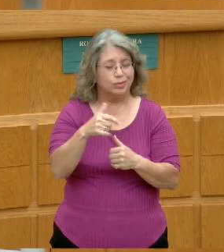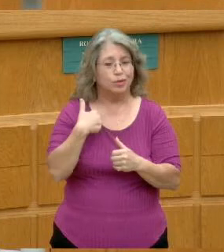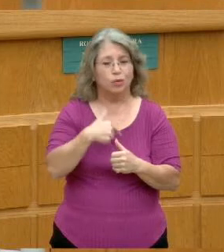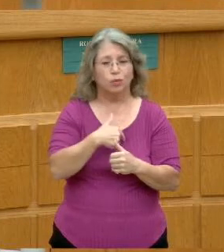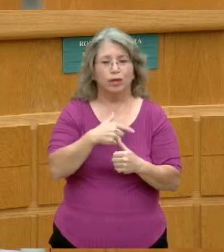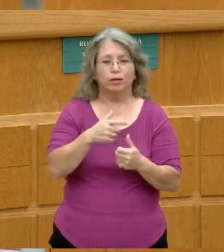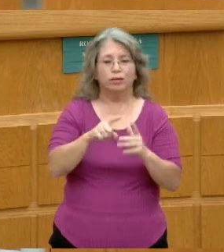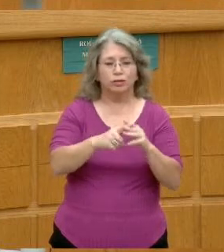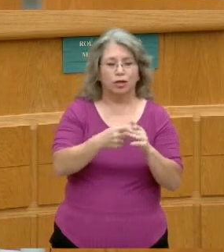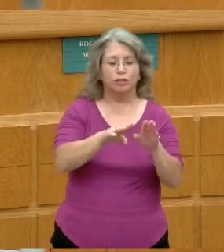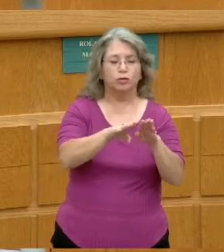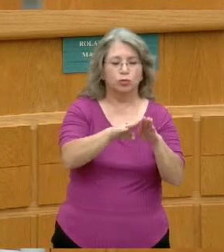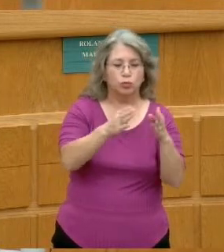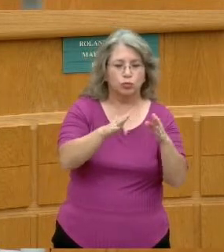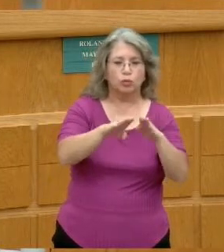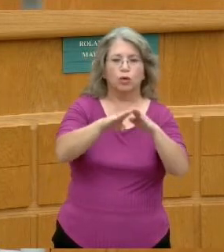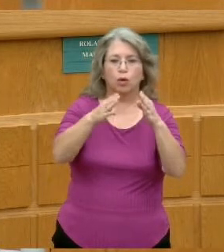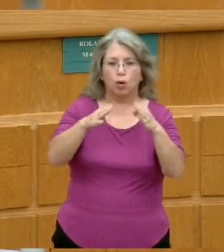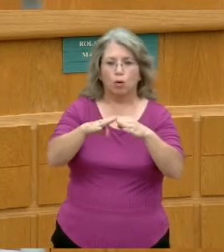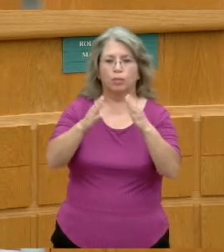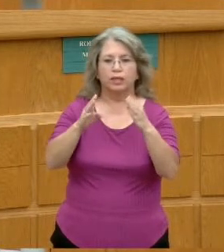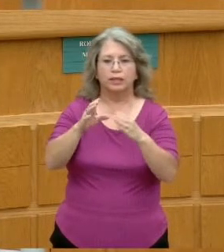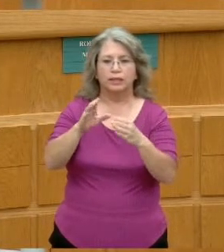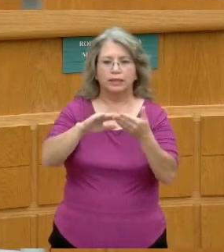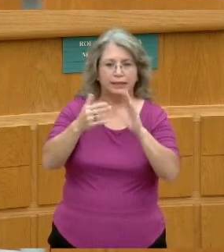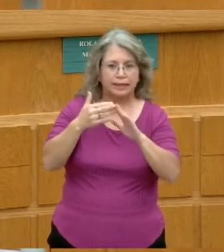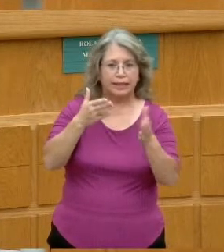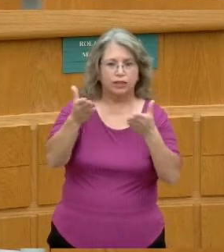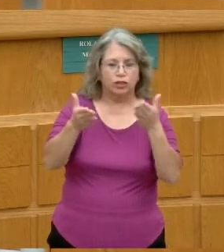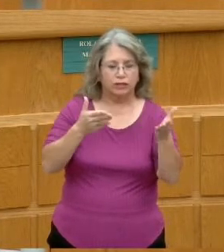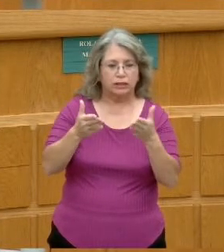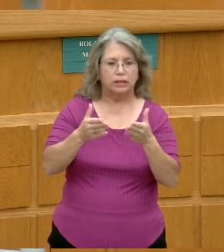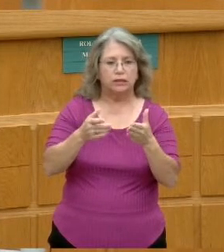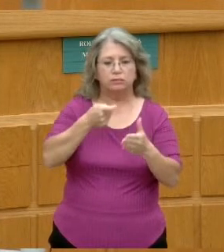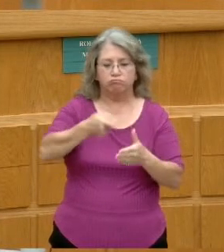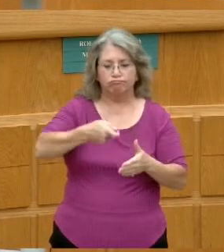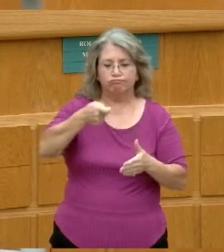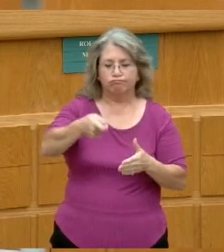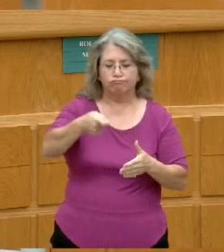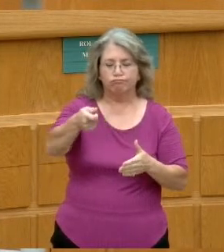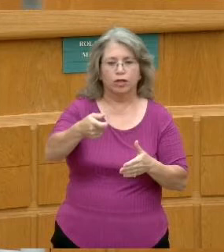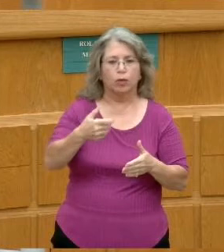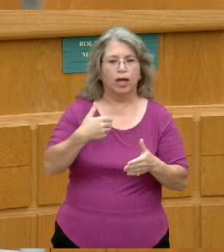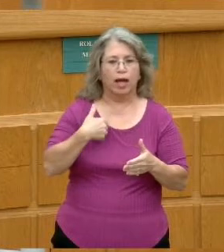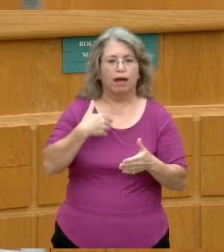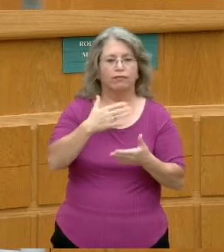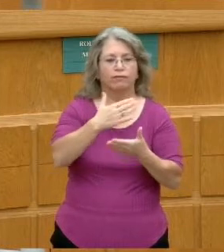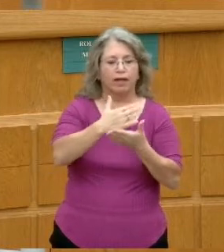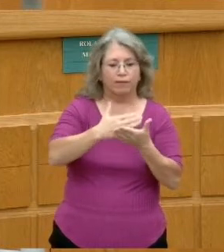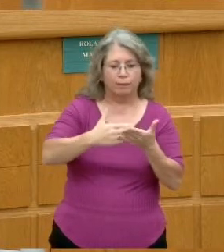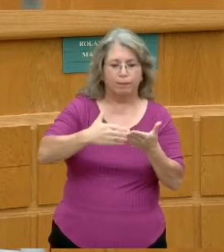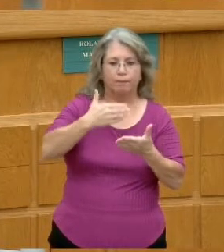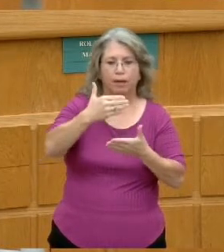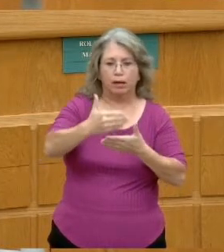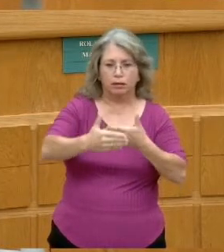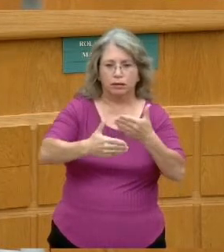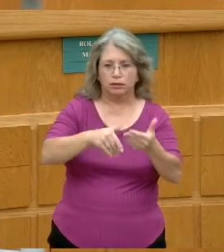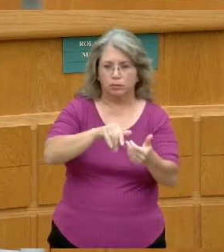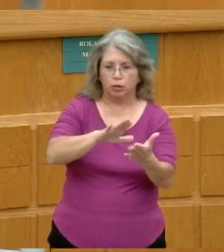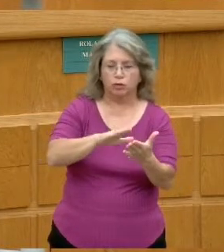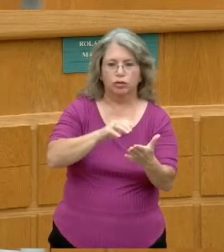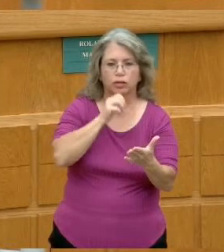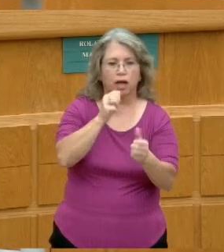Hall a little bit at a time. We have a phased approach. Not everybody is coming back to work, and not everything's opening all at